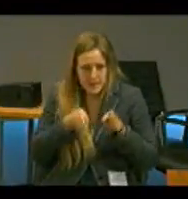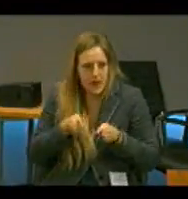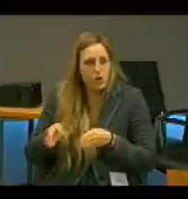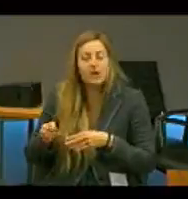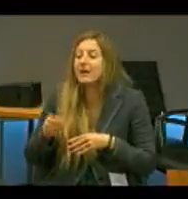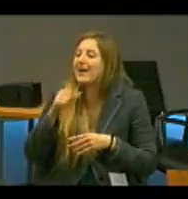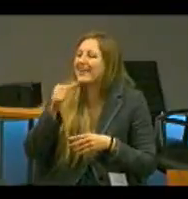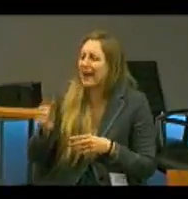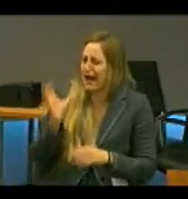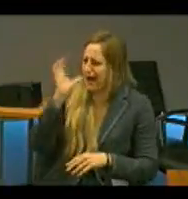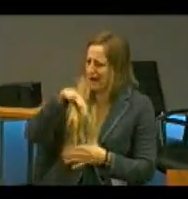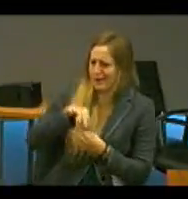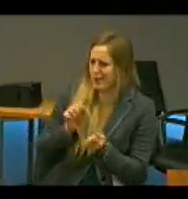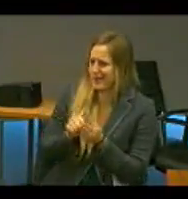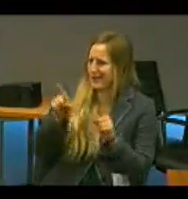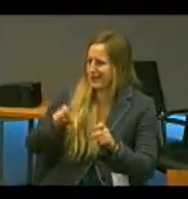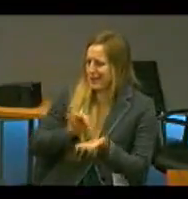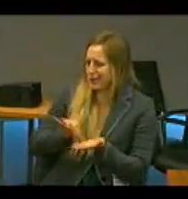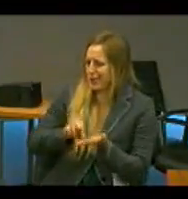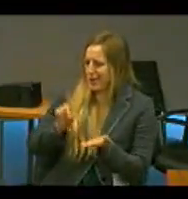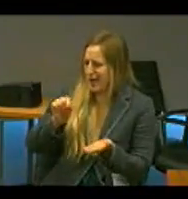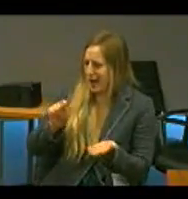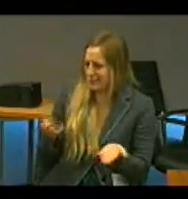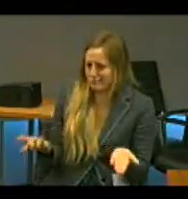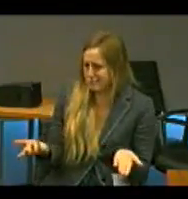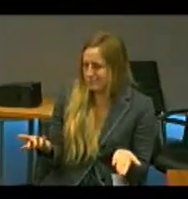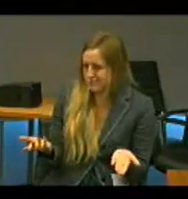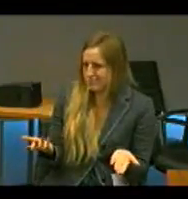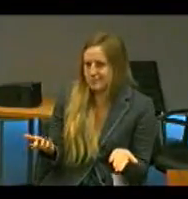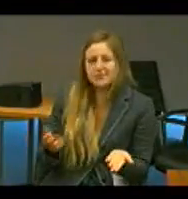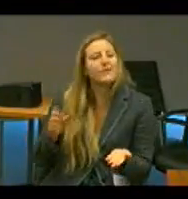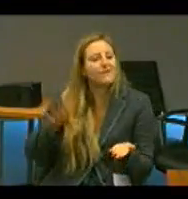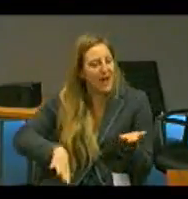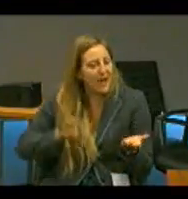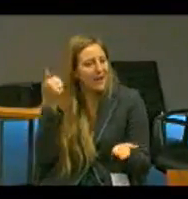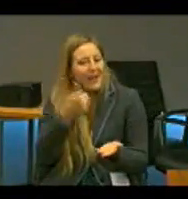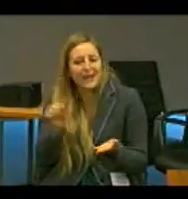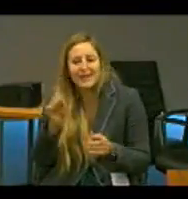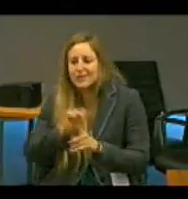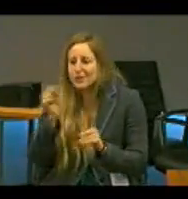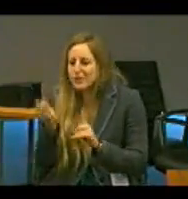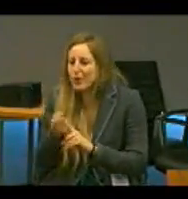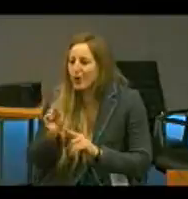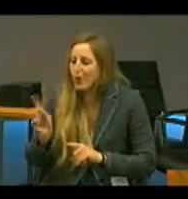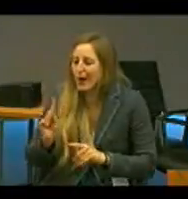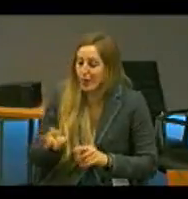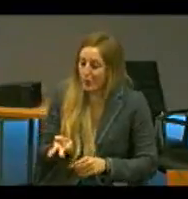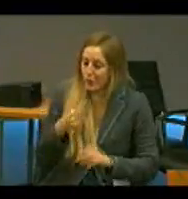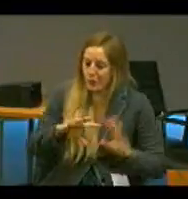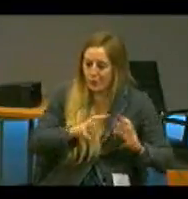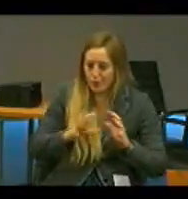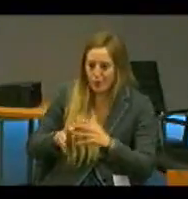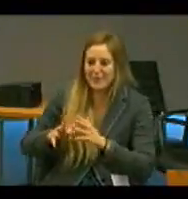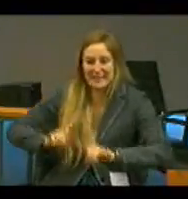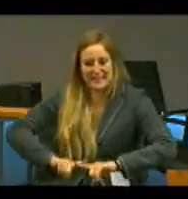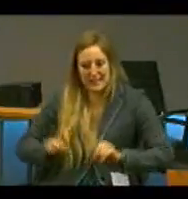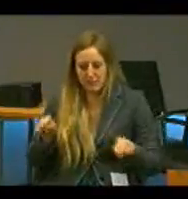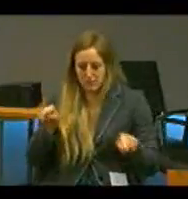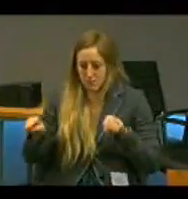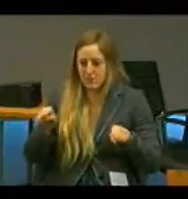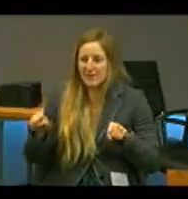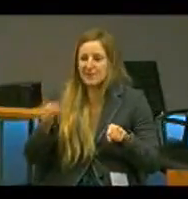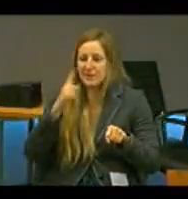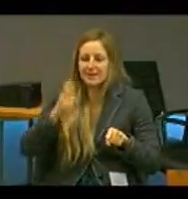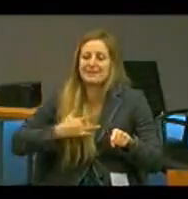test score data. It's found in essentially any situation where two groups differ in their susceptibility to some